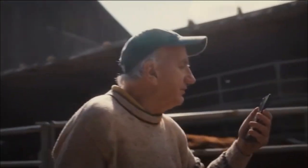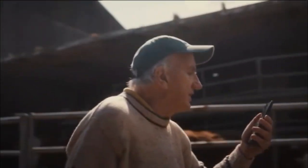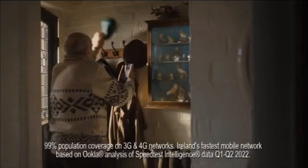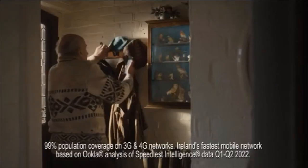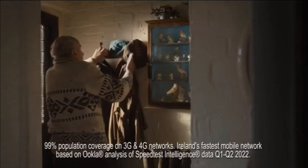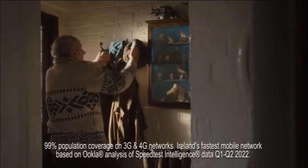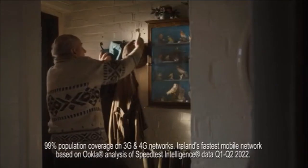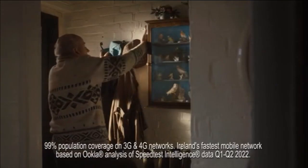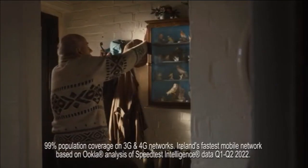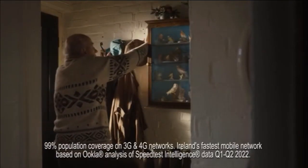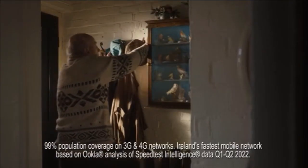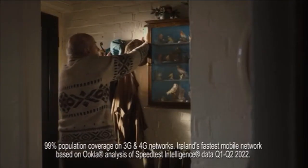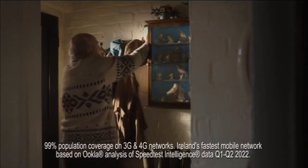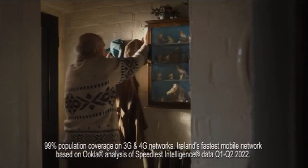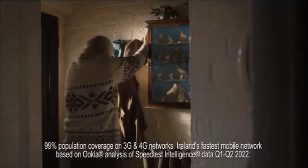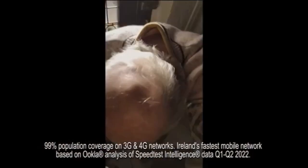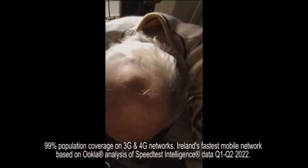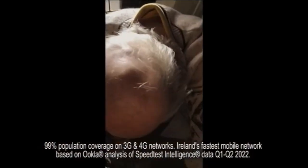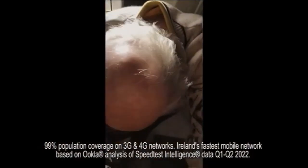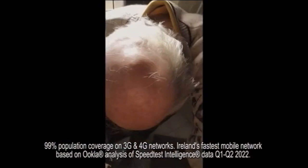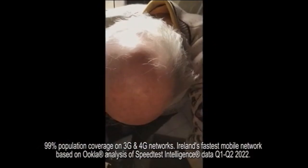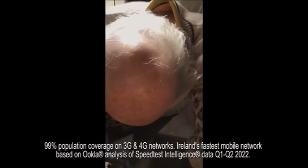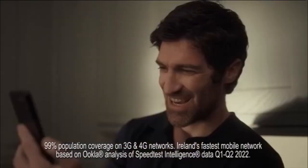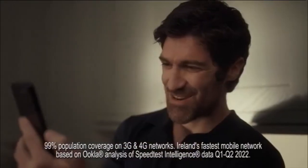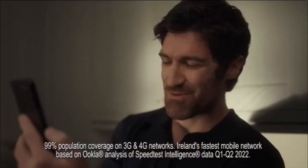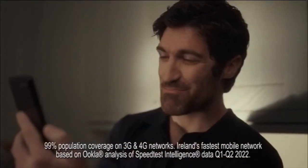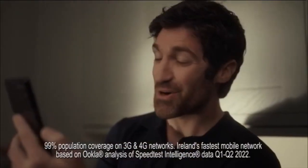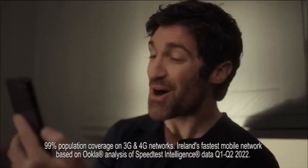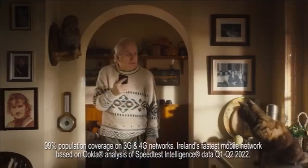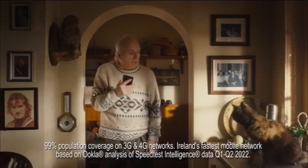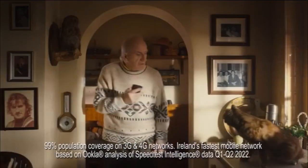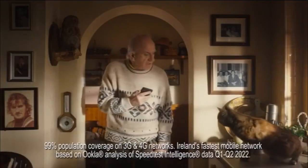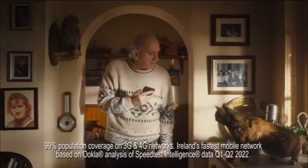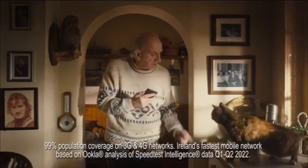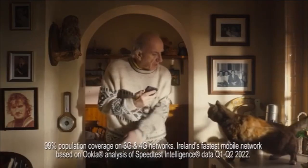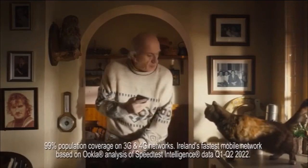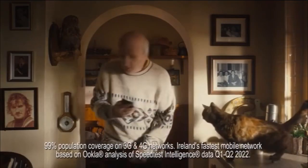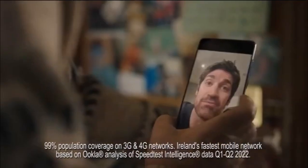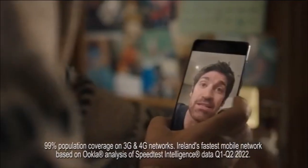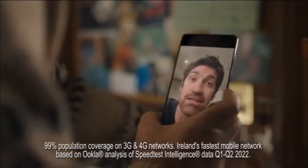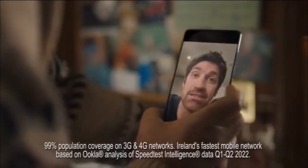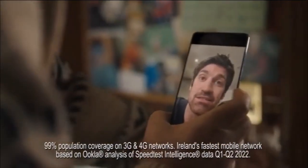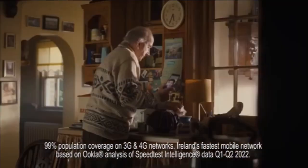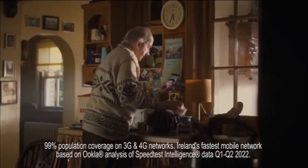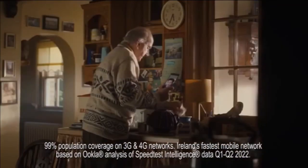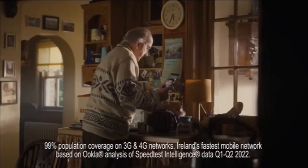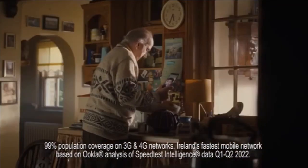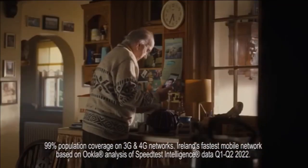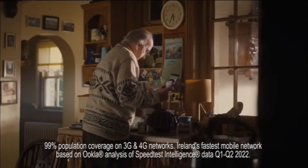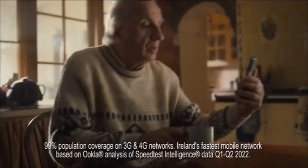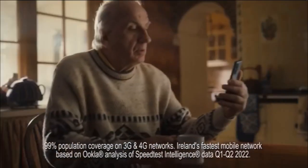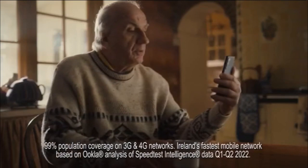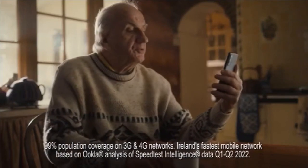pedometer and everything, you know. And how are you, Dad? Ah, we're flying at you. But how are you holding up? Get your... Dad? One sec